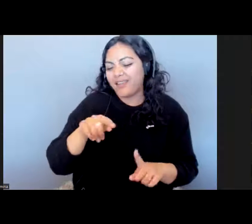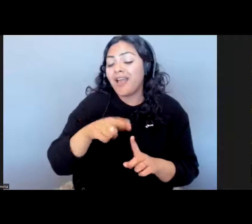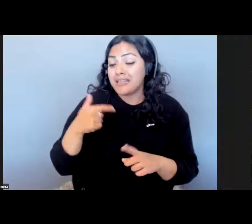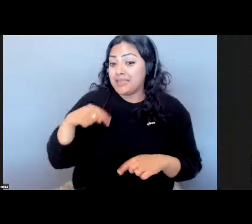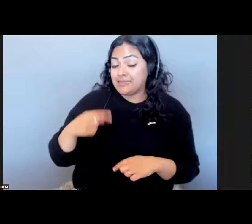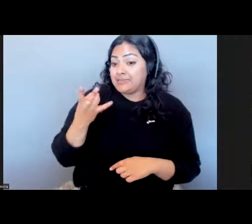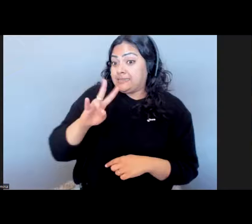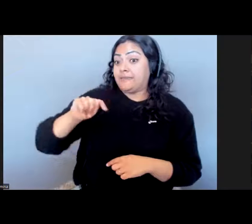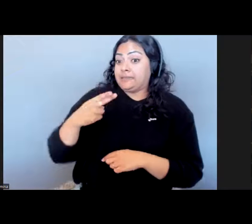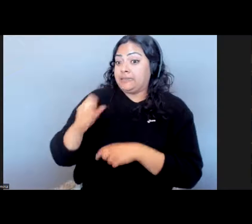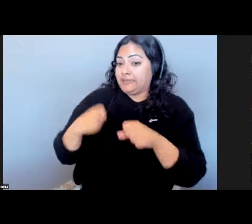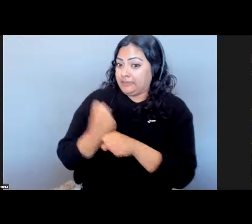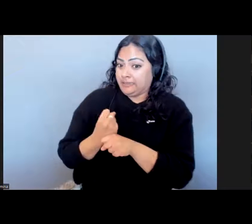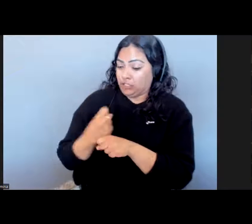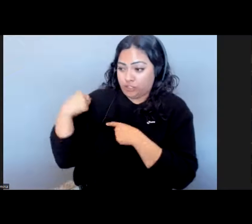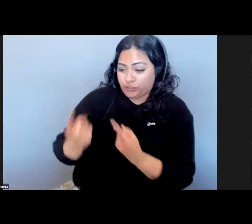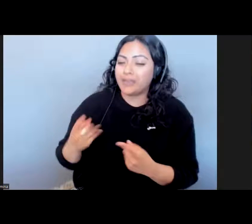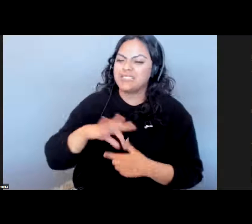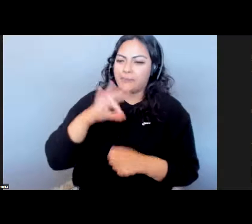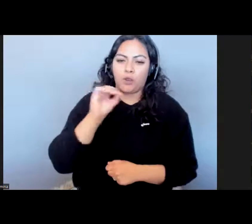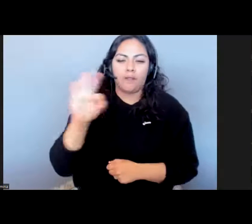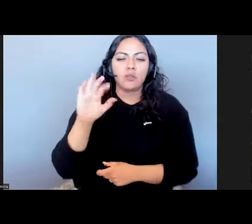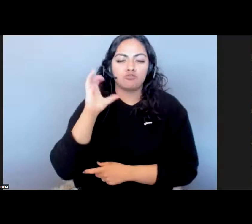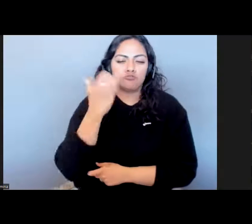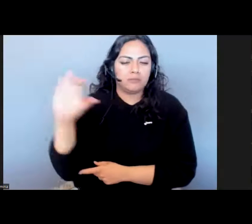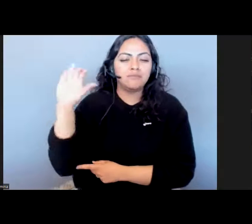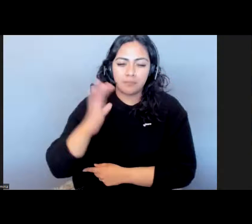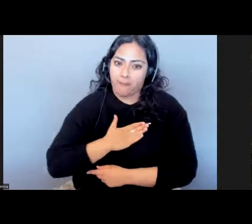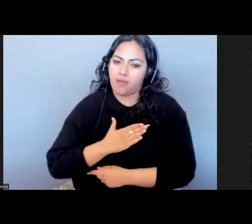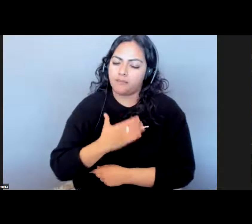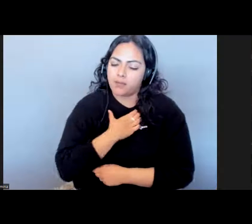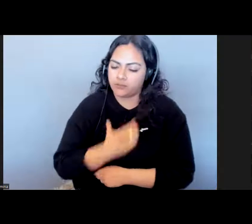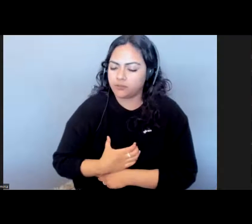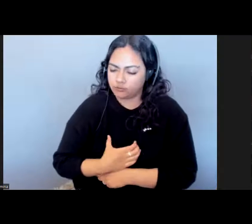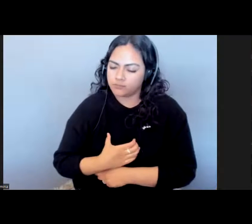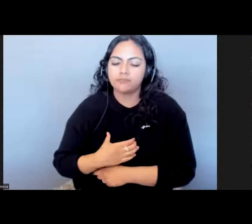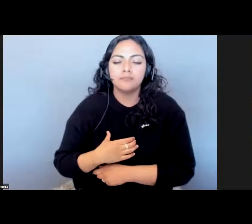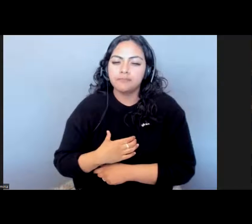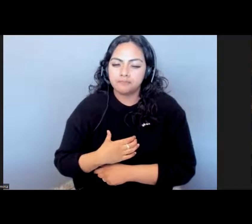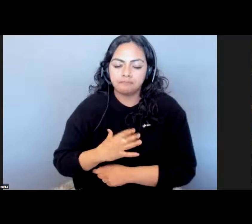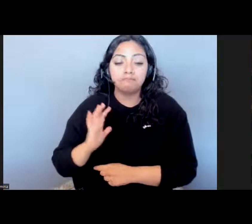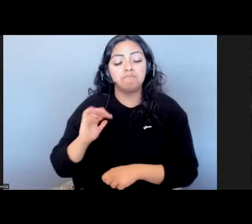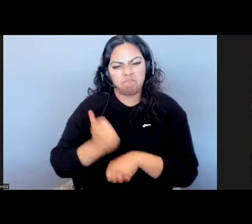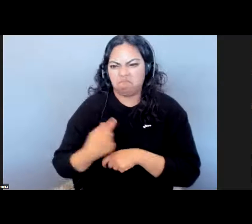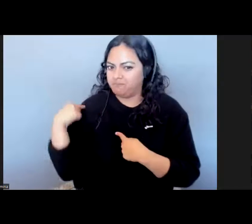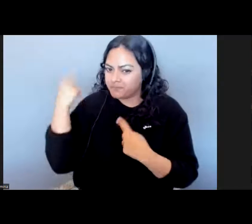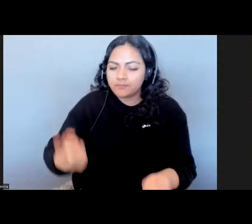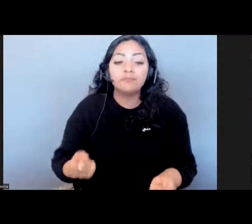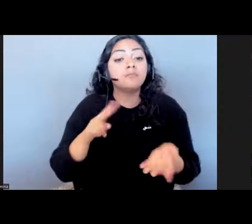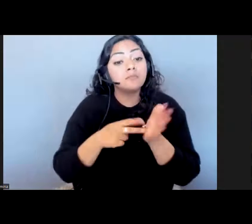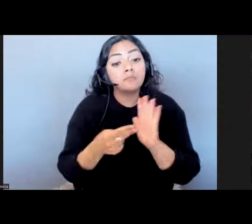This is my passion with the spirit of Christmas. It's something that we've adopted, and we go into the